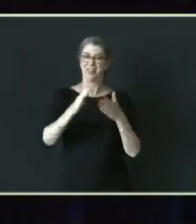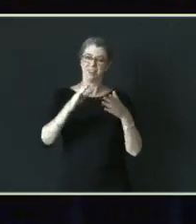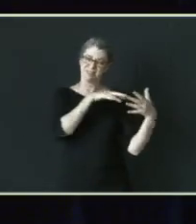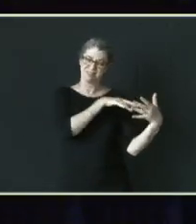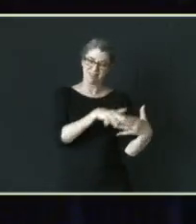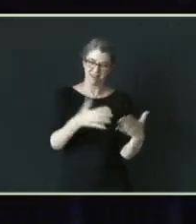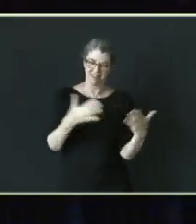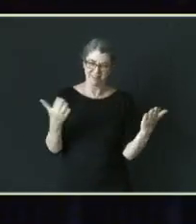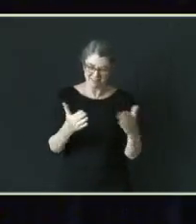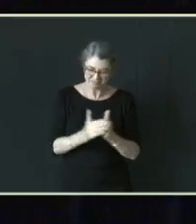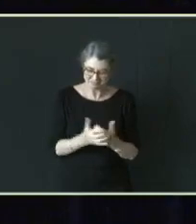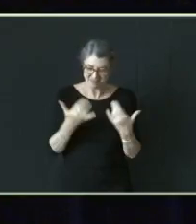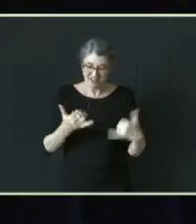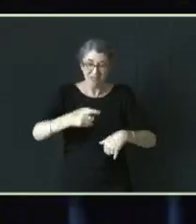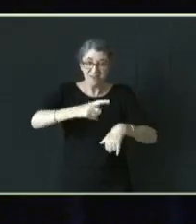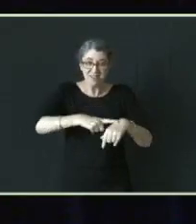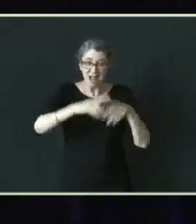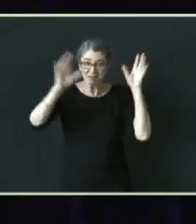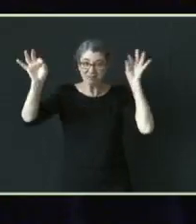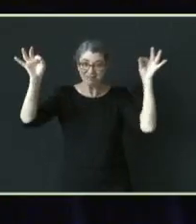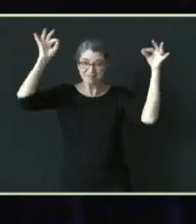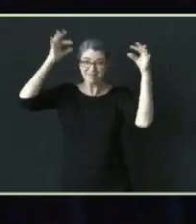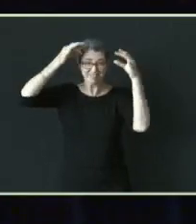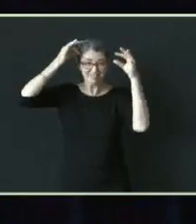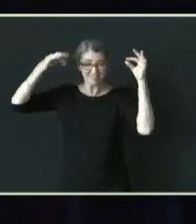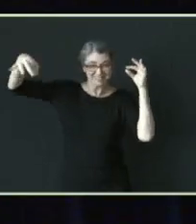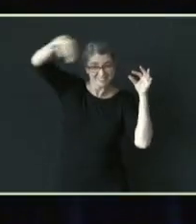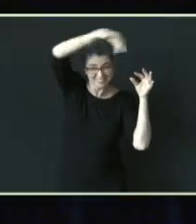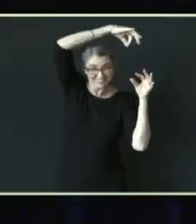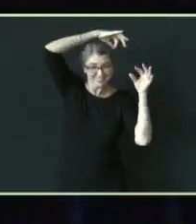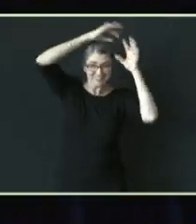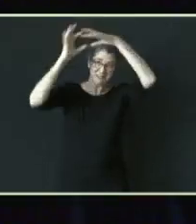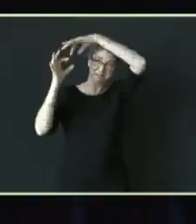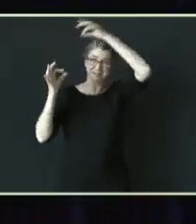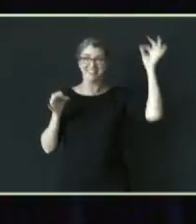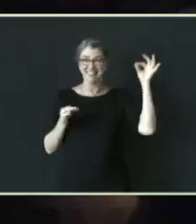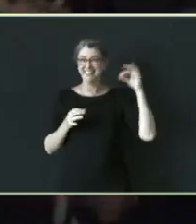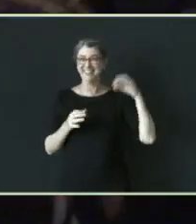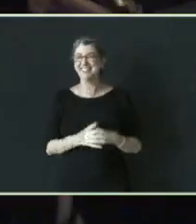study. It's now time to turn your tassel from the right to the left.